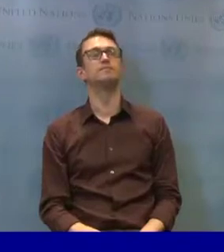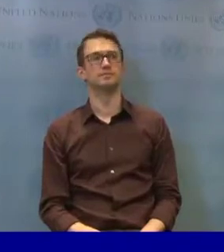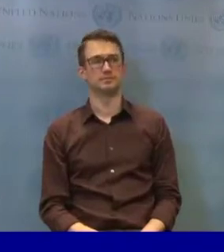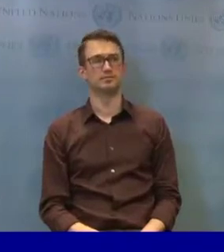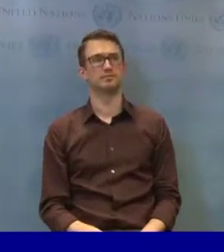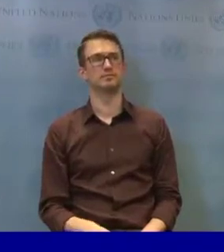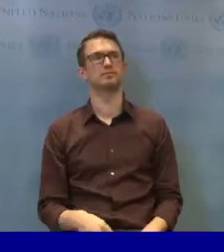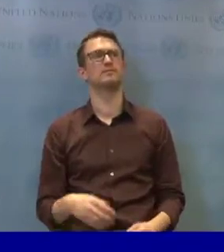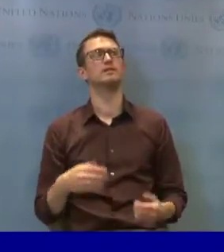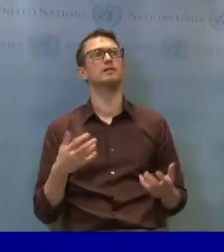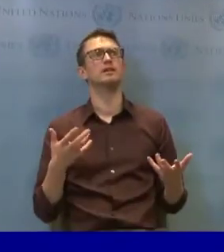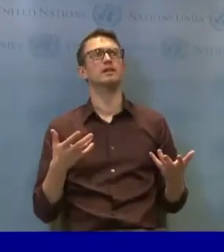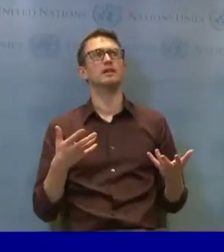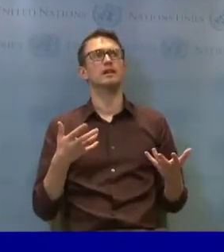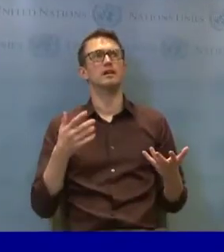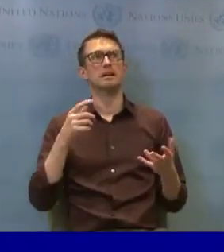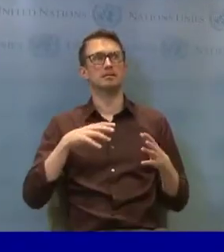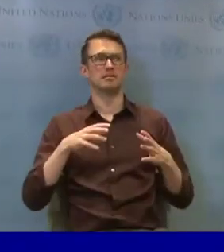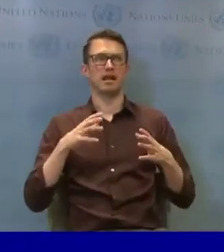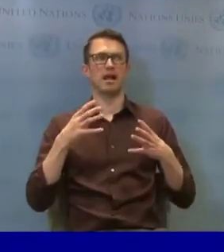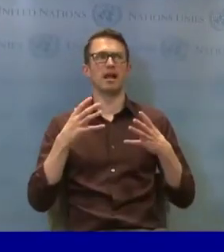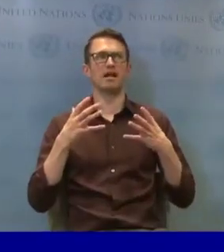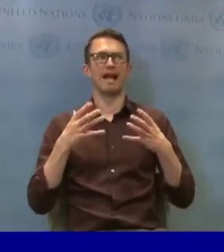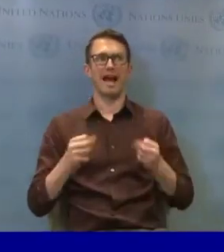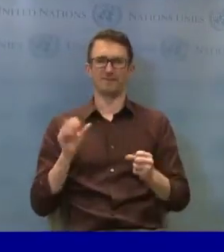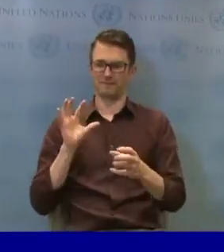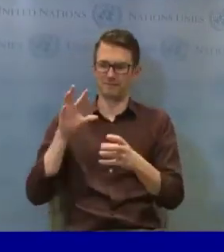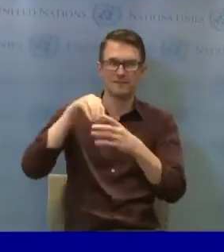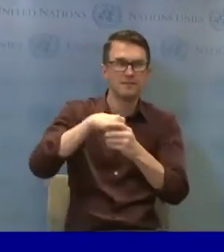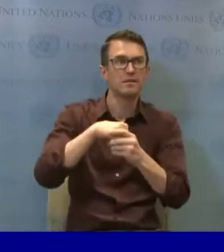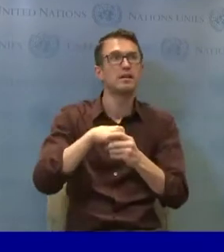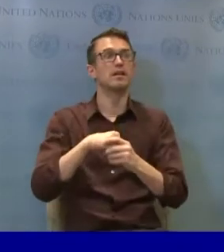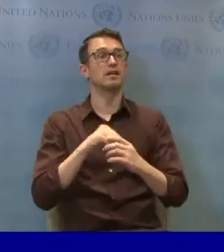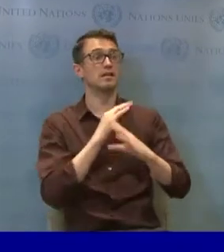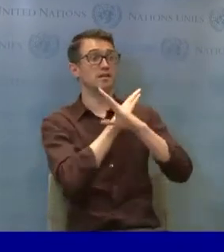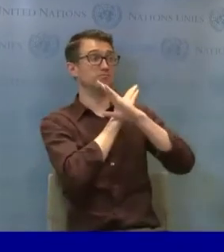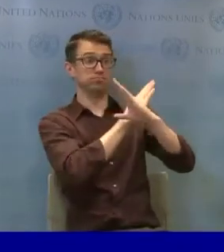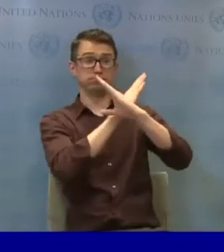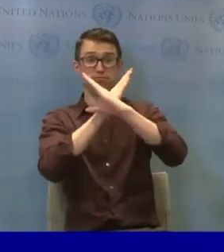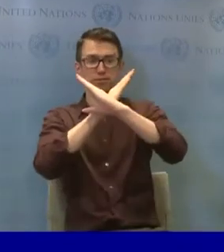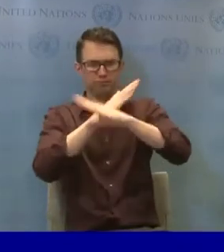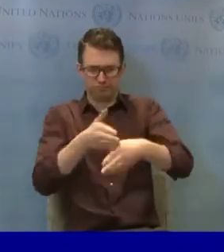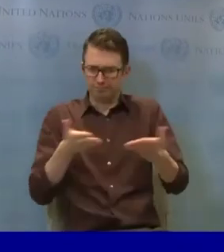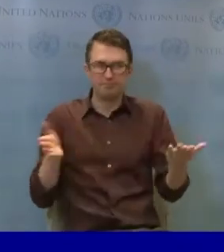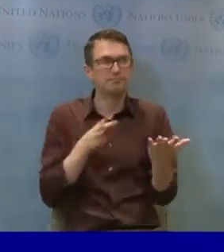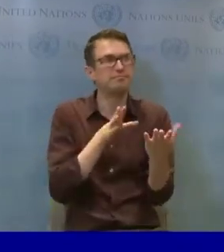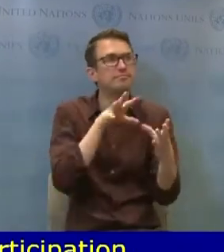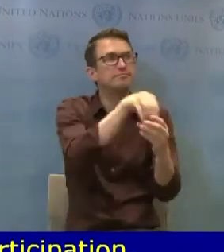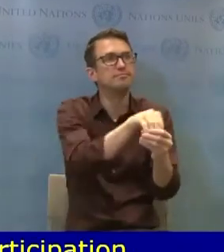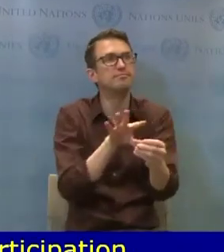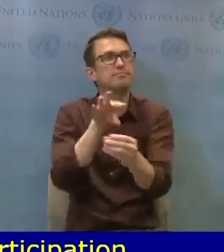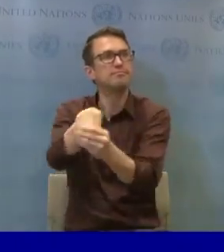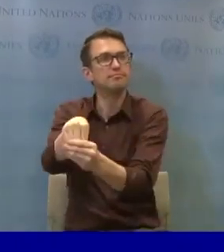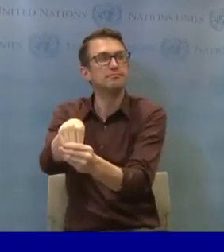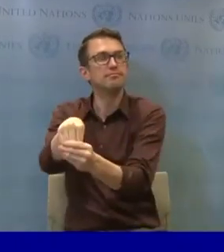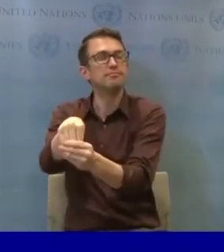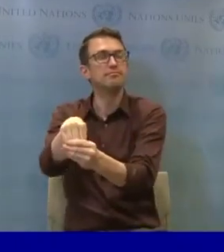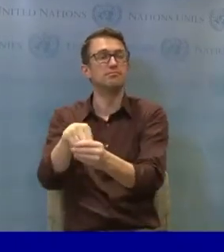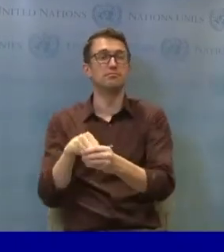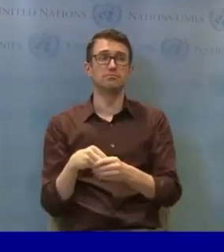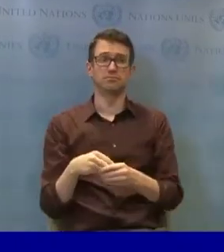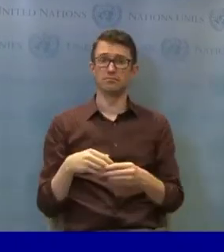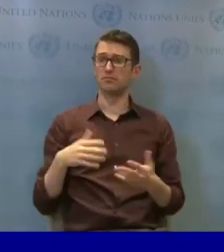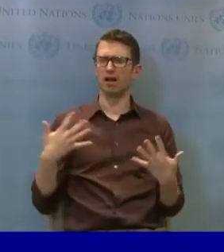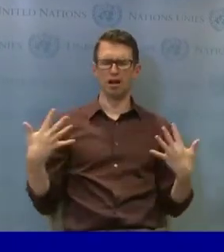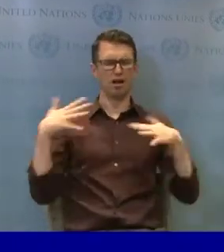Fulfillment. It means a barrier-free environment. To me, inclusion means that there is no